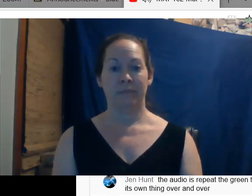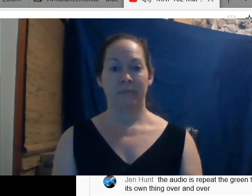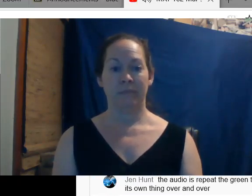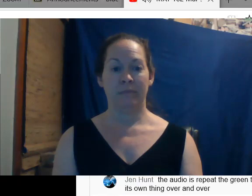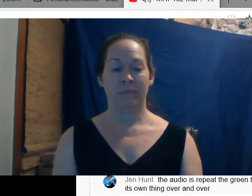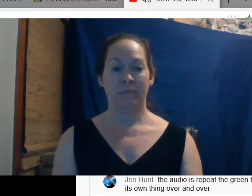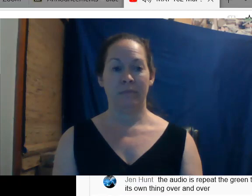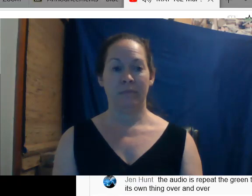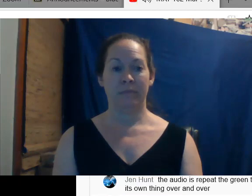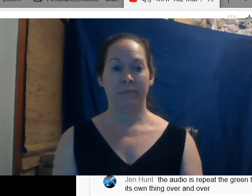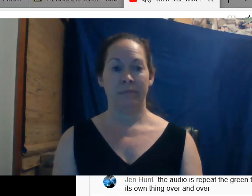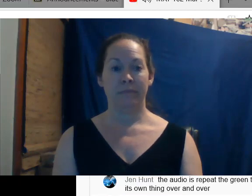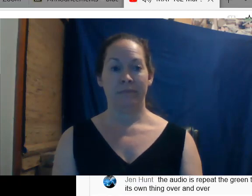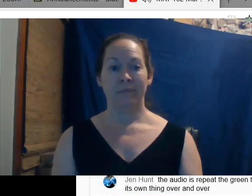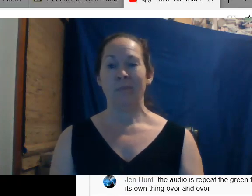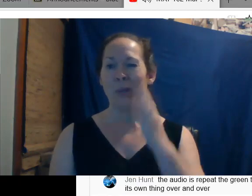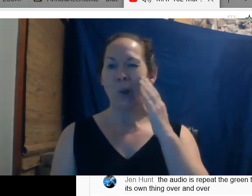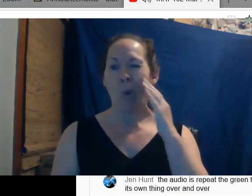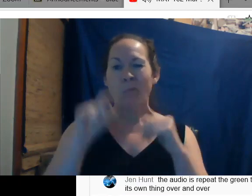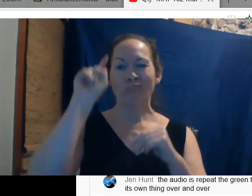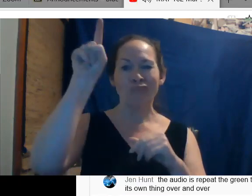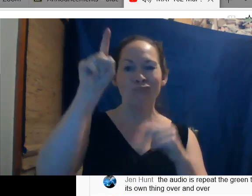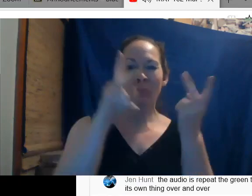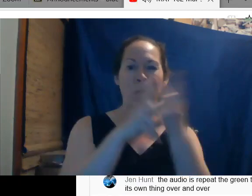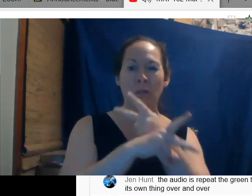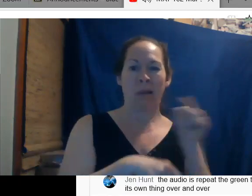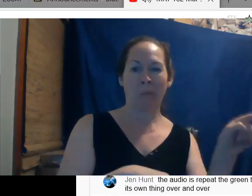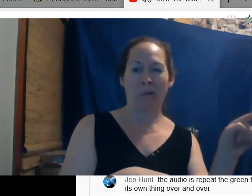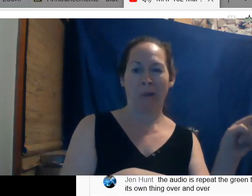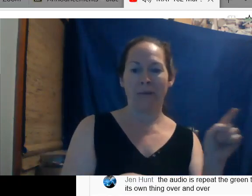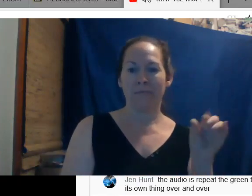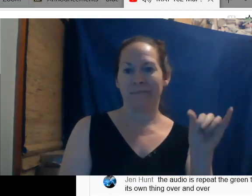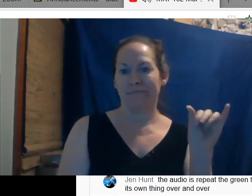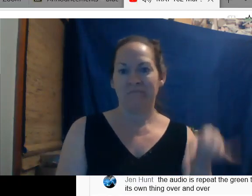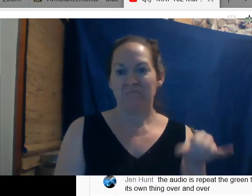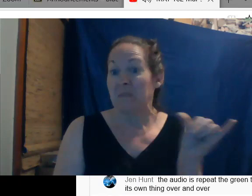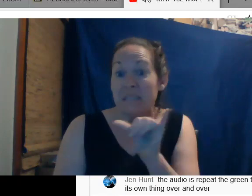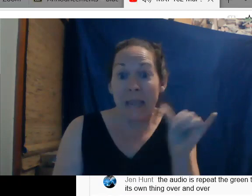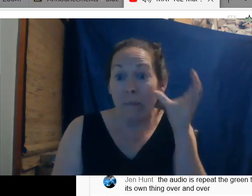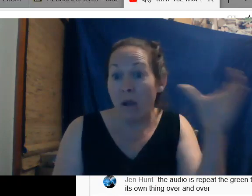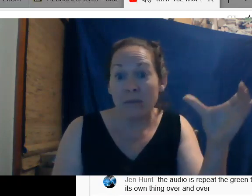Okay. When I had the 7, I multiplied it by 36 to get the 252.